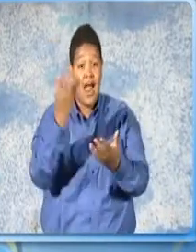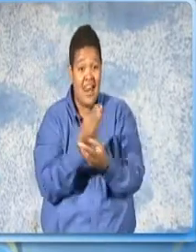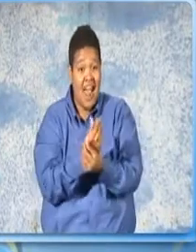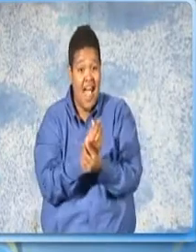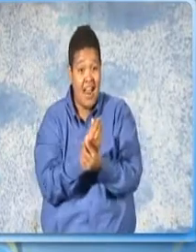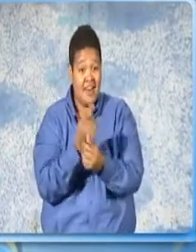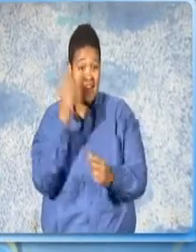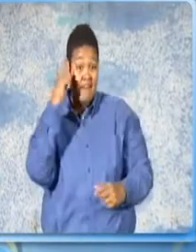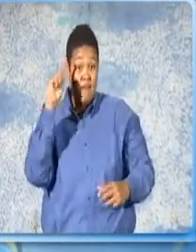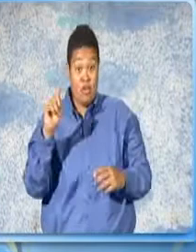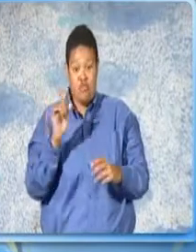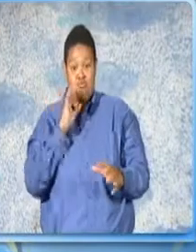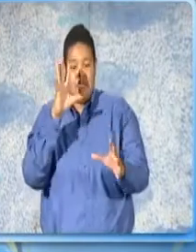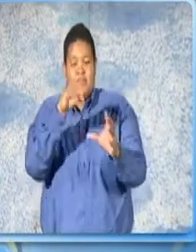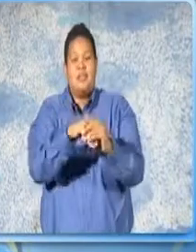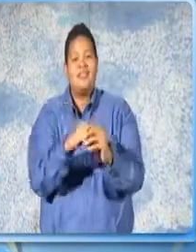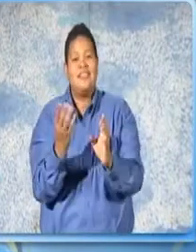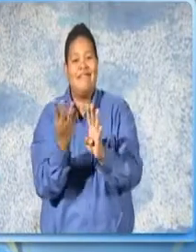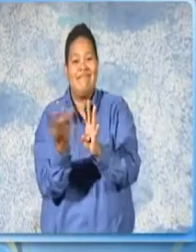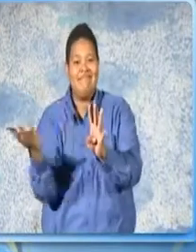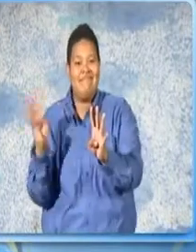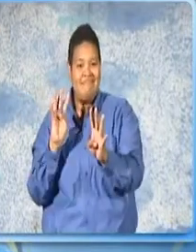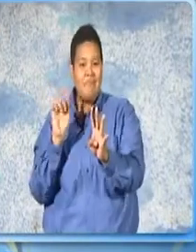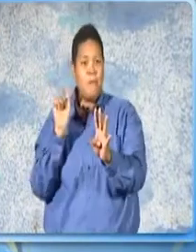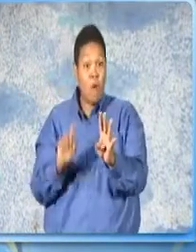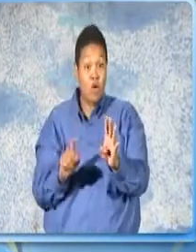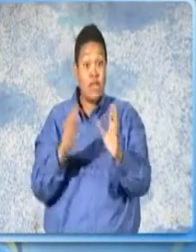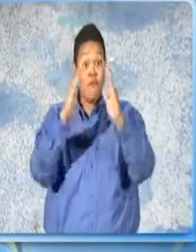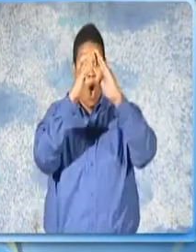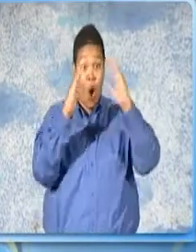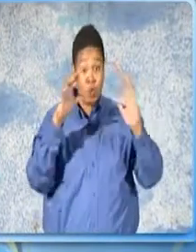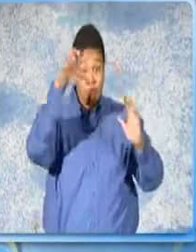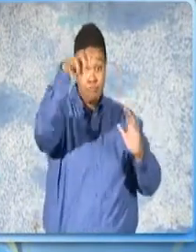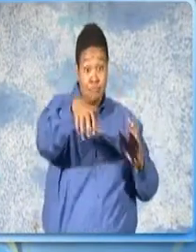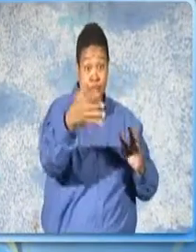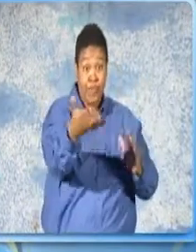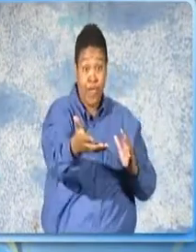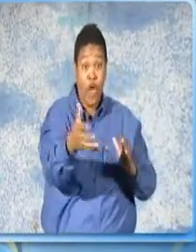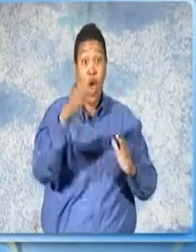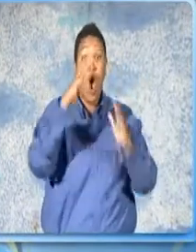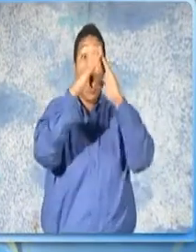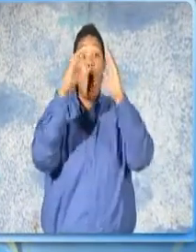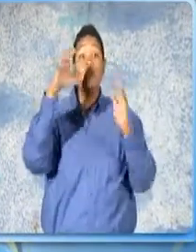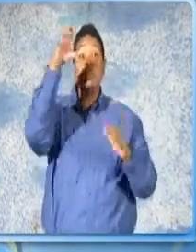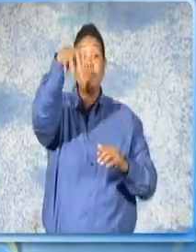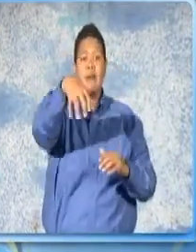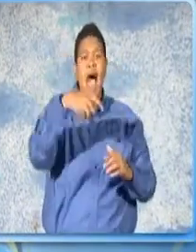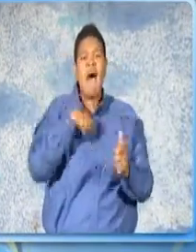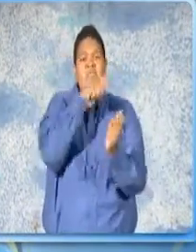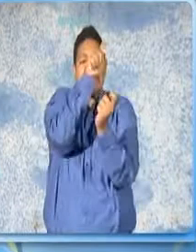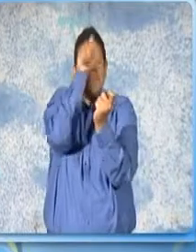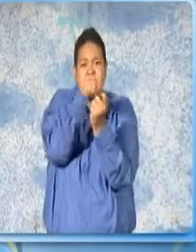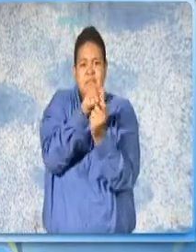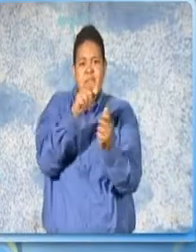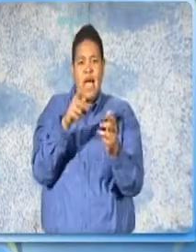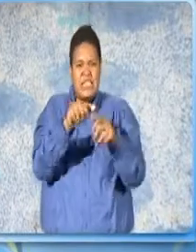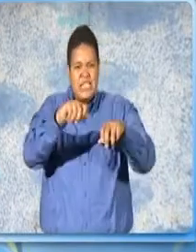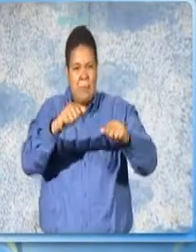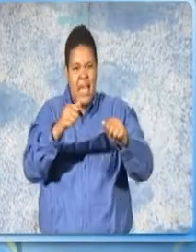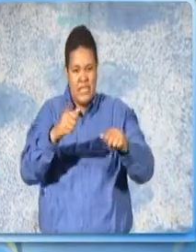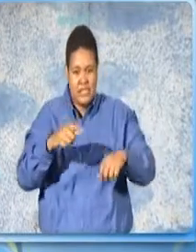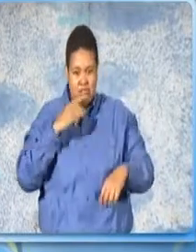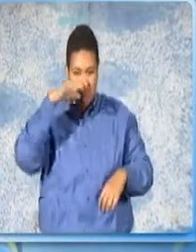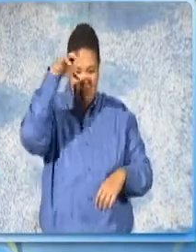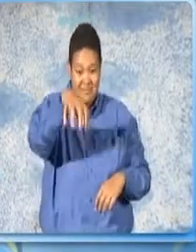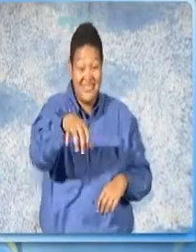is within a boundary. If there is a house on it, the house itself occupies a specified region. This